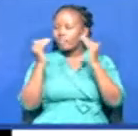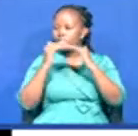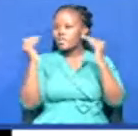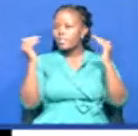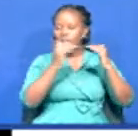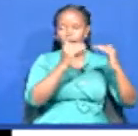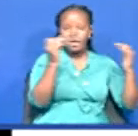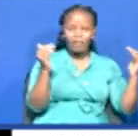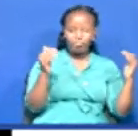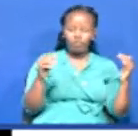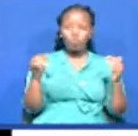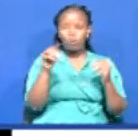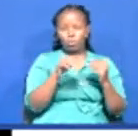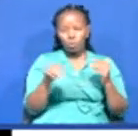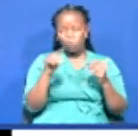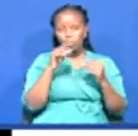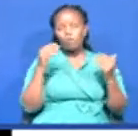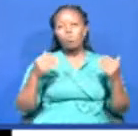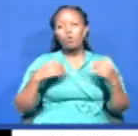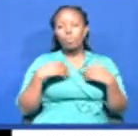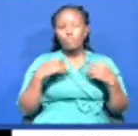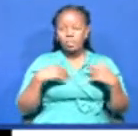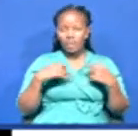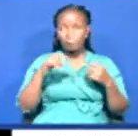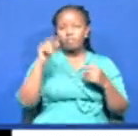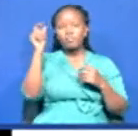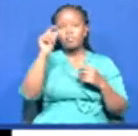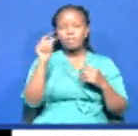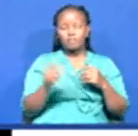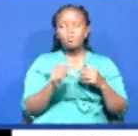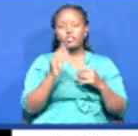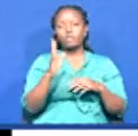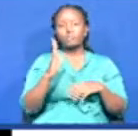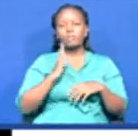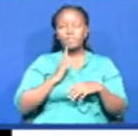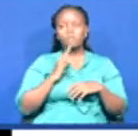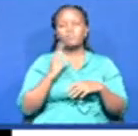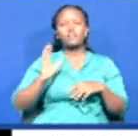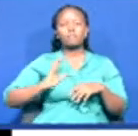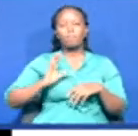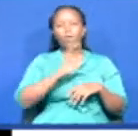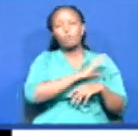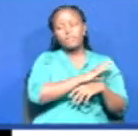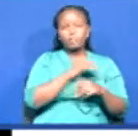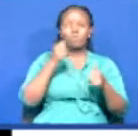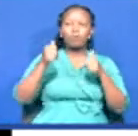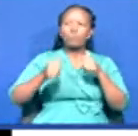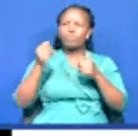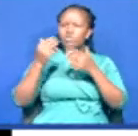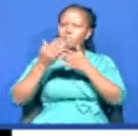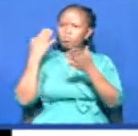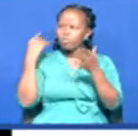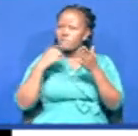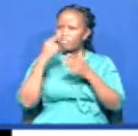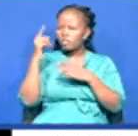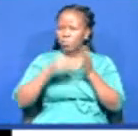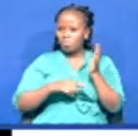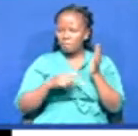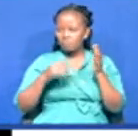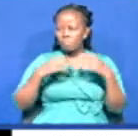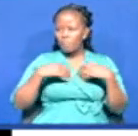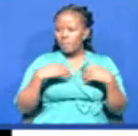we have the regional security committee that we were previously calling the Provincial Security Committee.